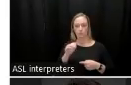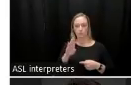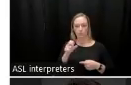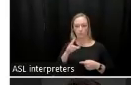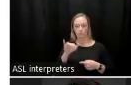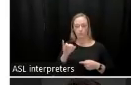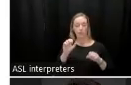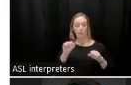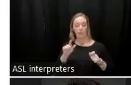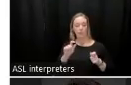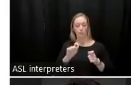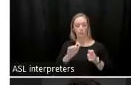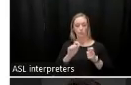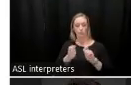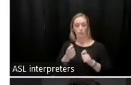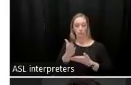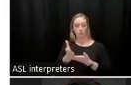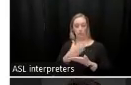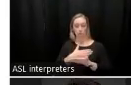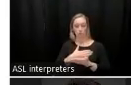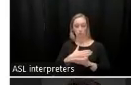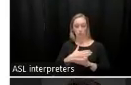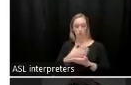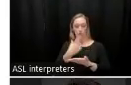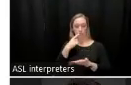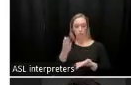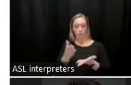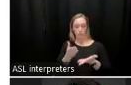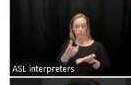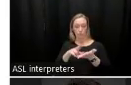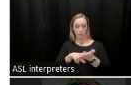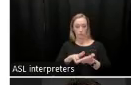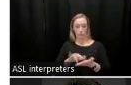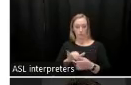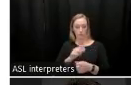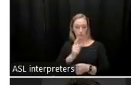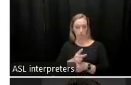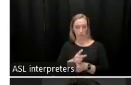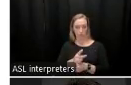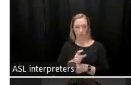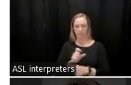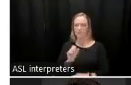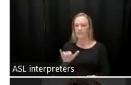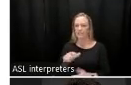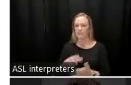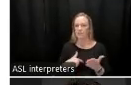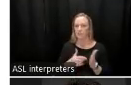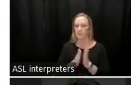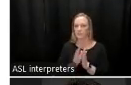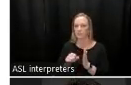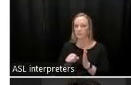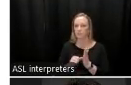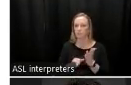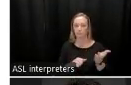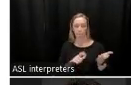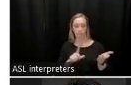rebudget a grant for service contracts? Is that correct? Yes. Yeah.